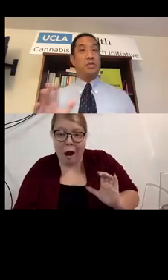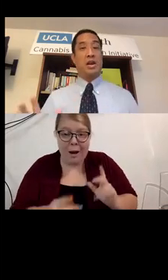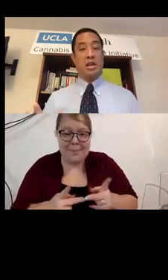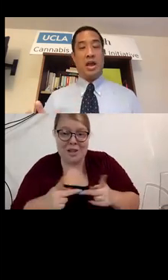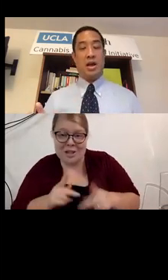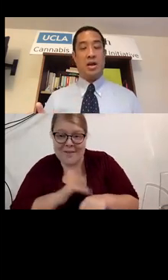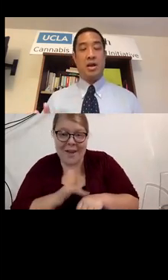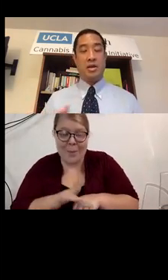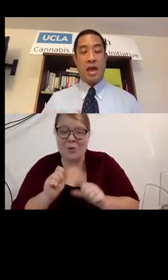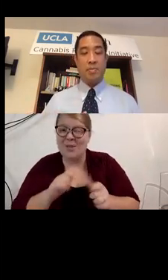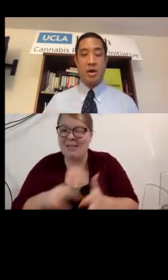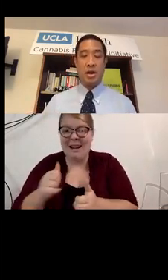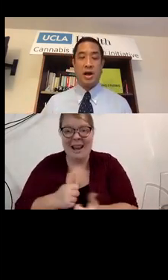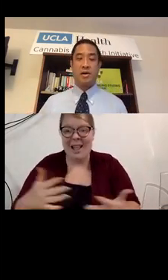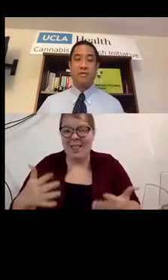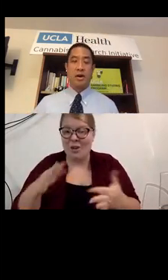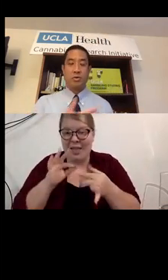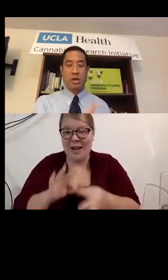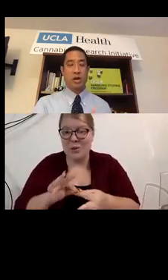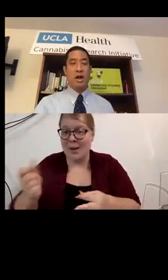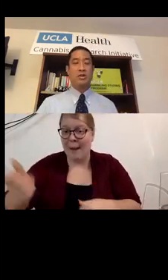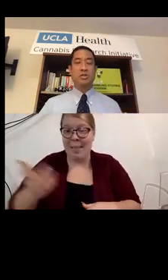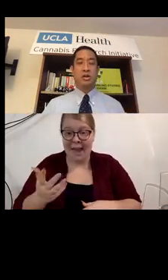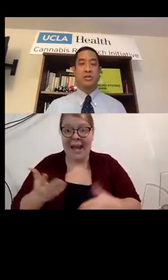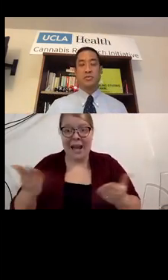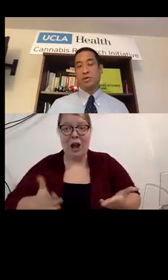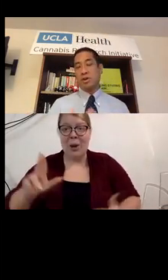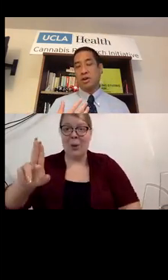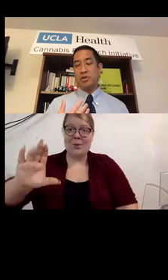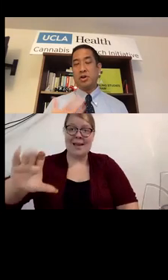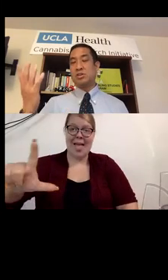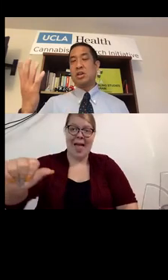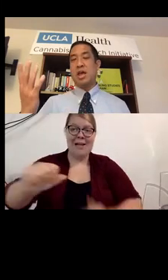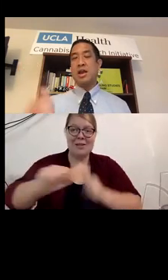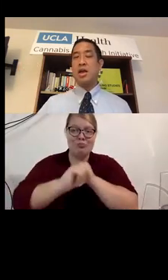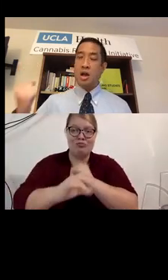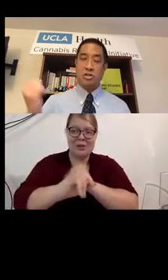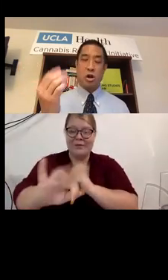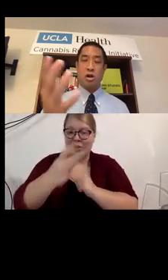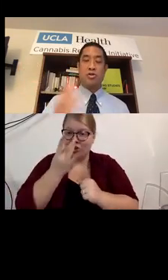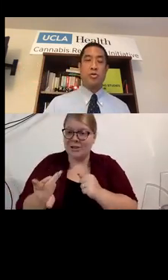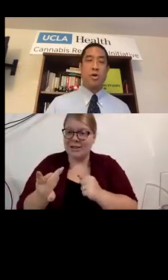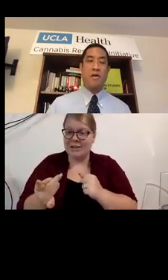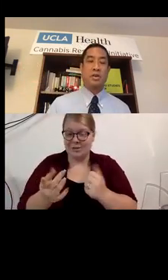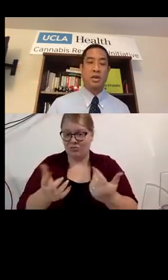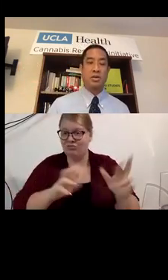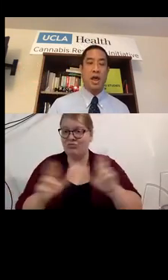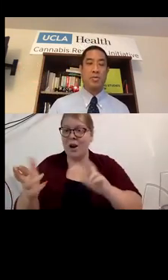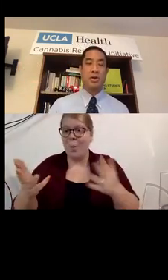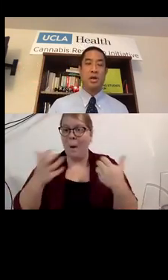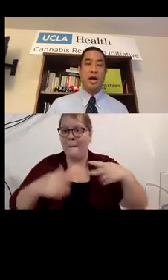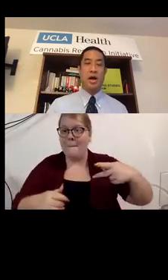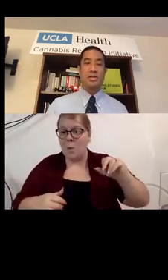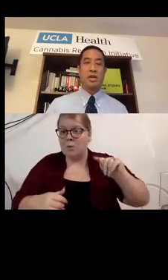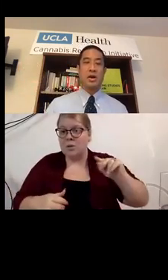anything related to gambling available here at UCLA. So if you're interested in that, and you're starting your career off in